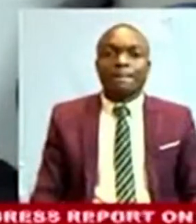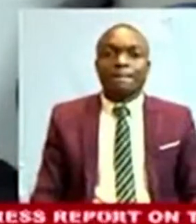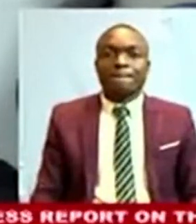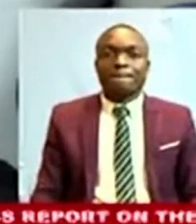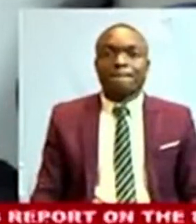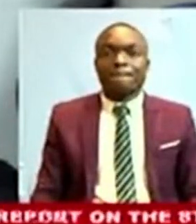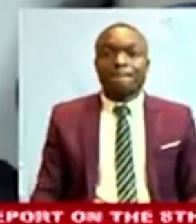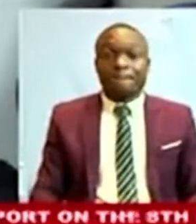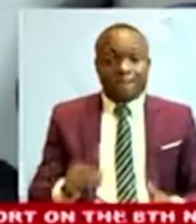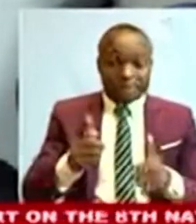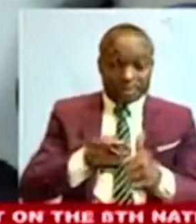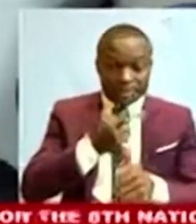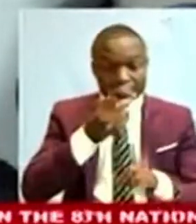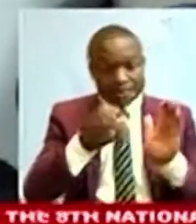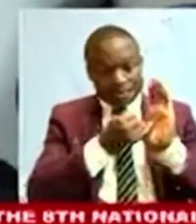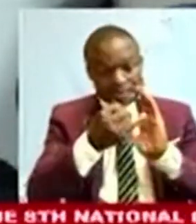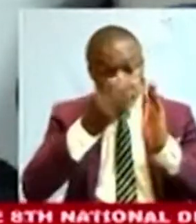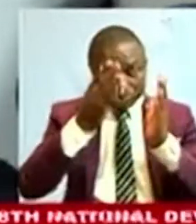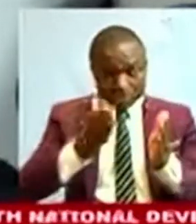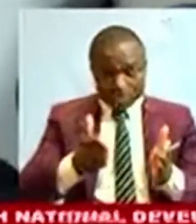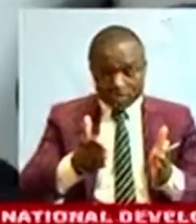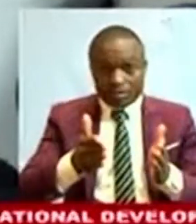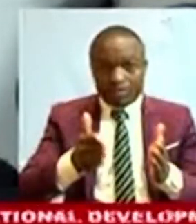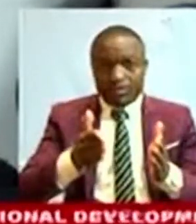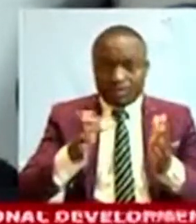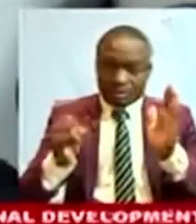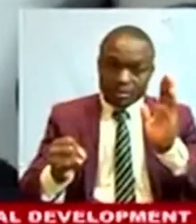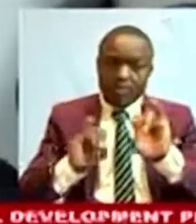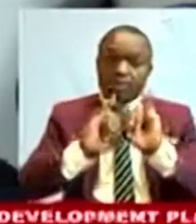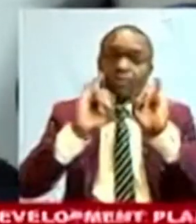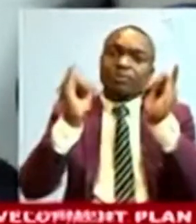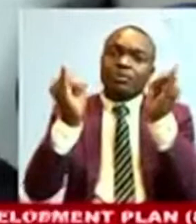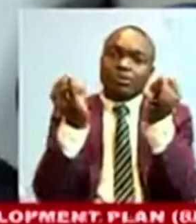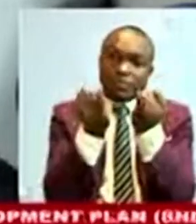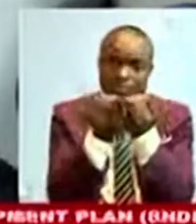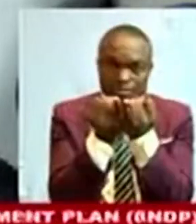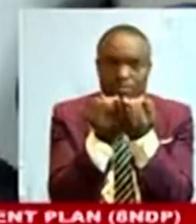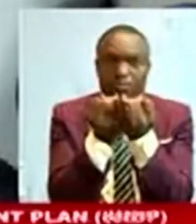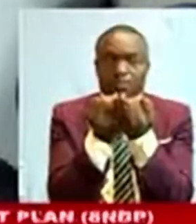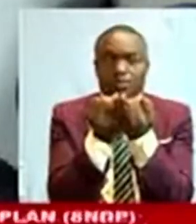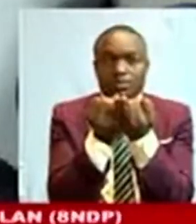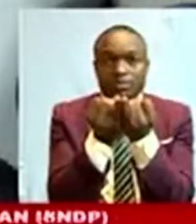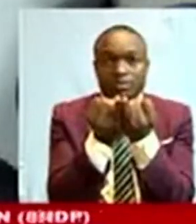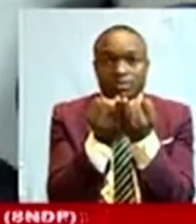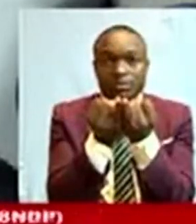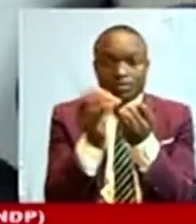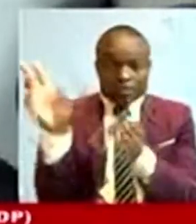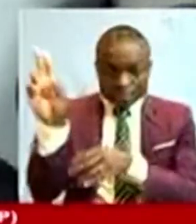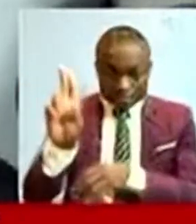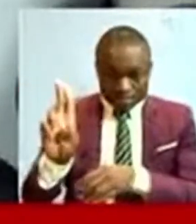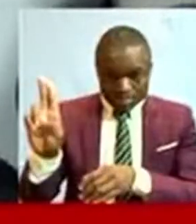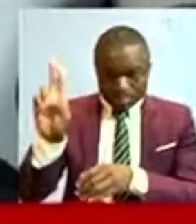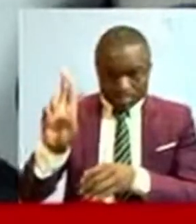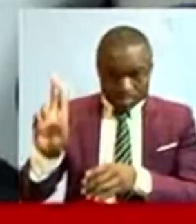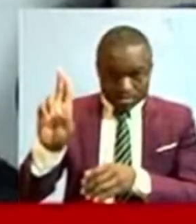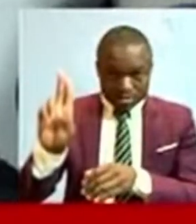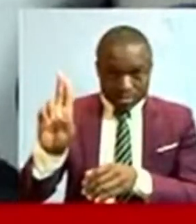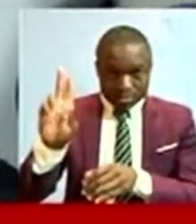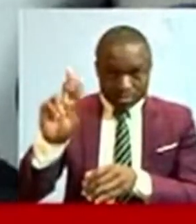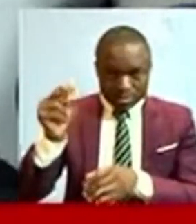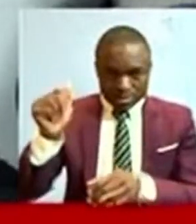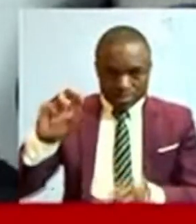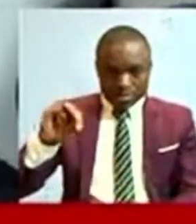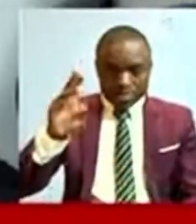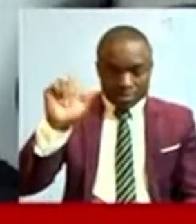The next indicator is provision of institutions, proportion of institutions using Navision at